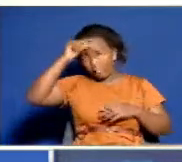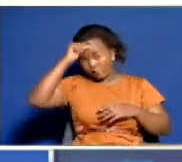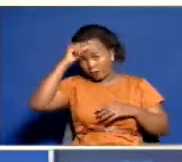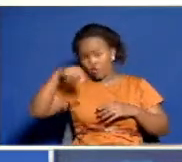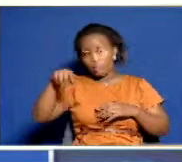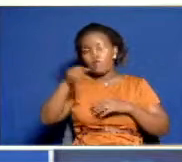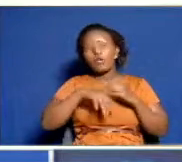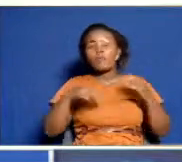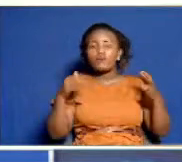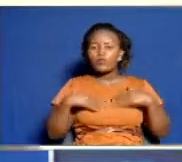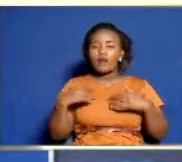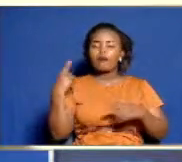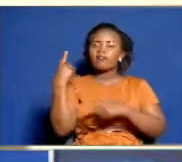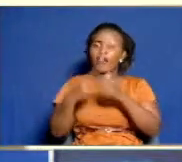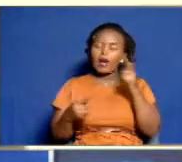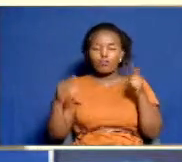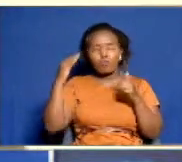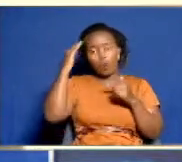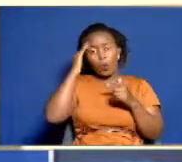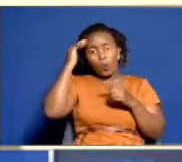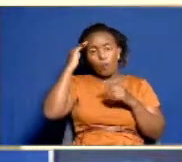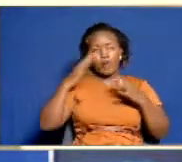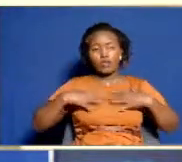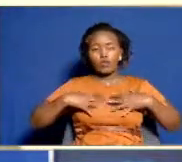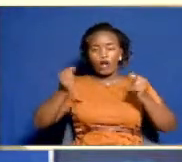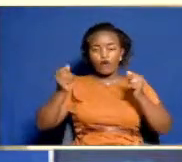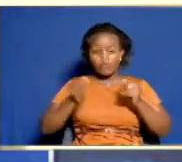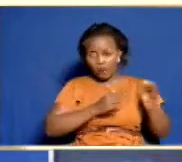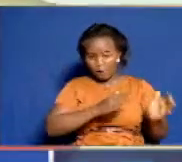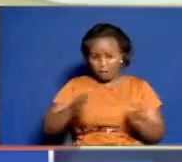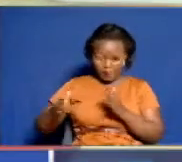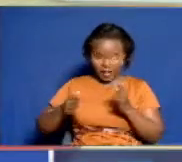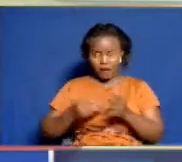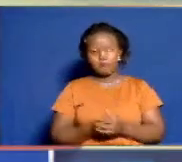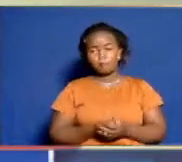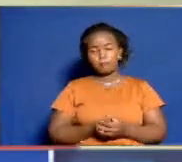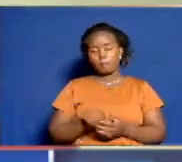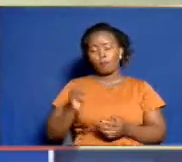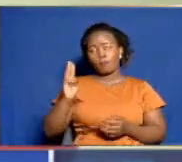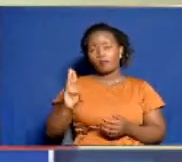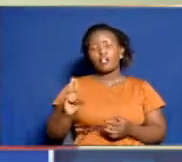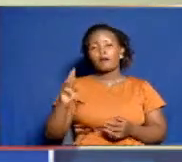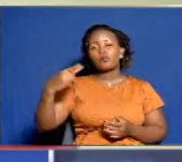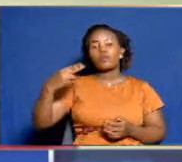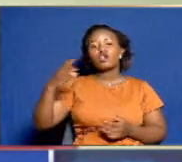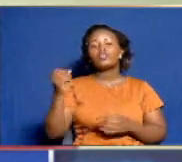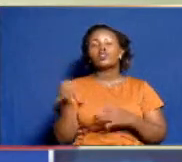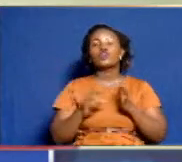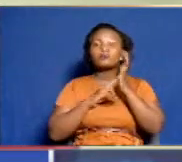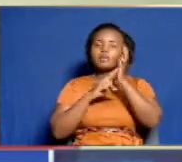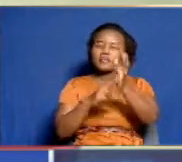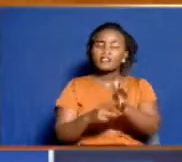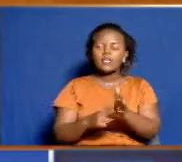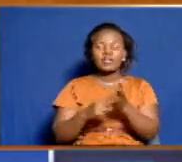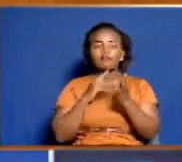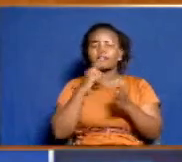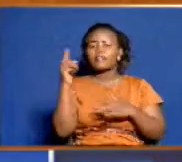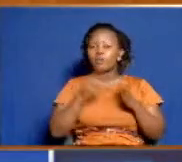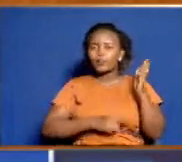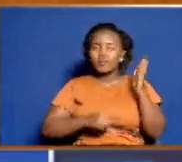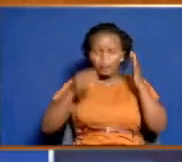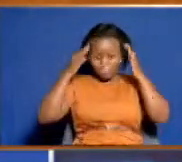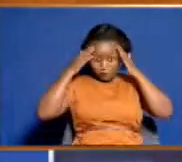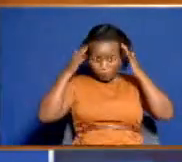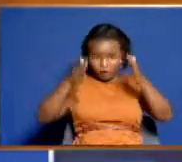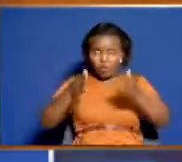their annual mental health plans. In his part, WHO County Representative Dr. Rudy Eggers expressed commitment in supporting